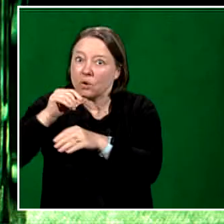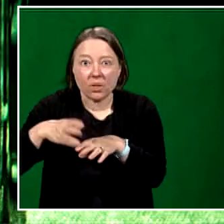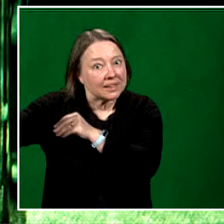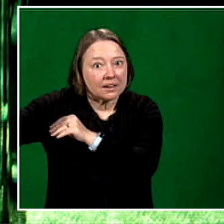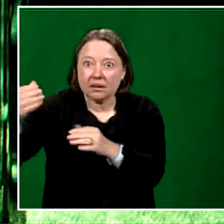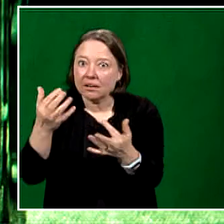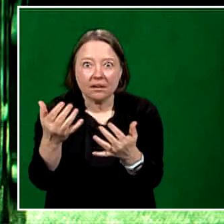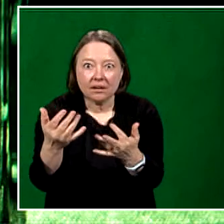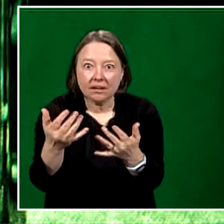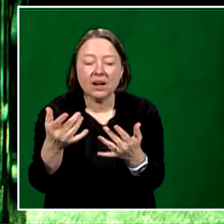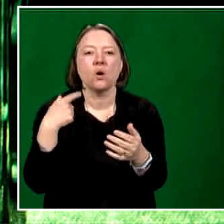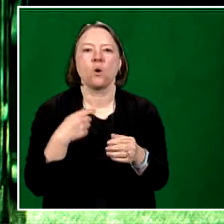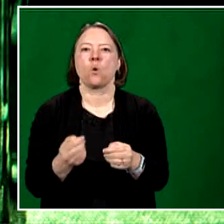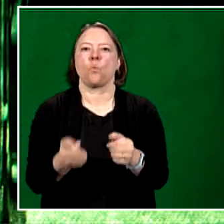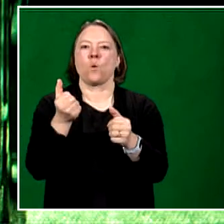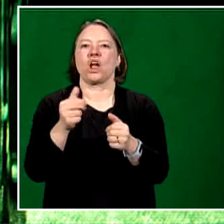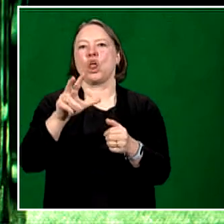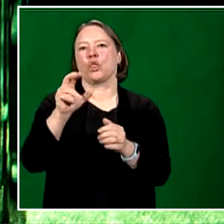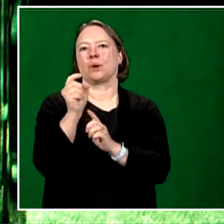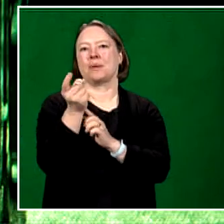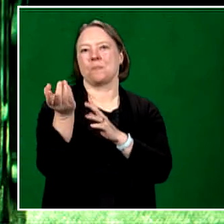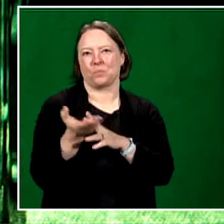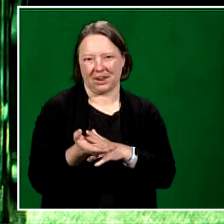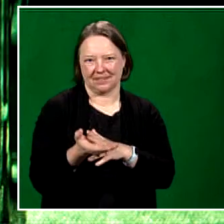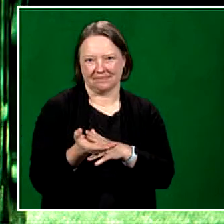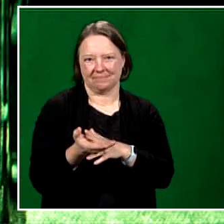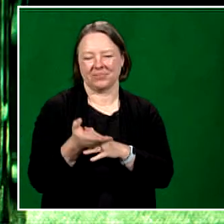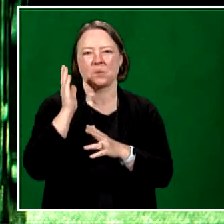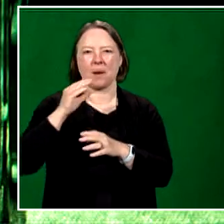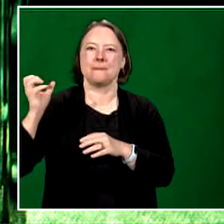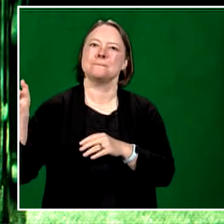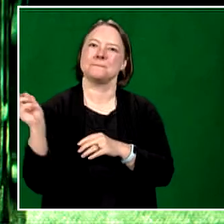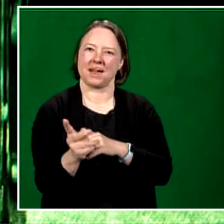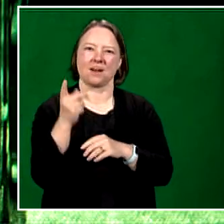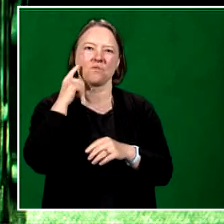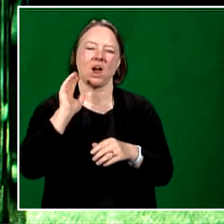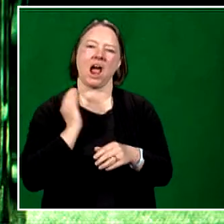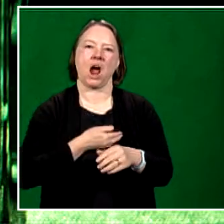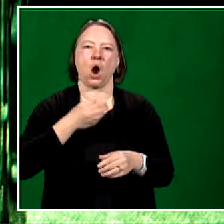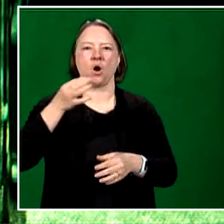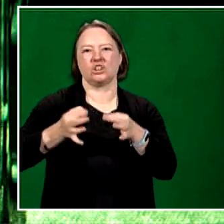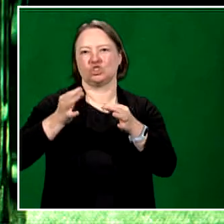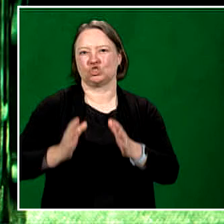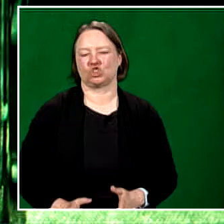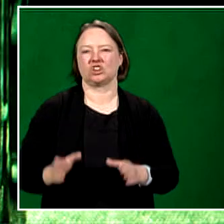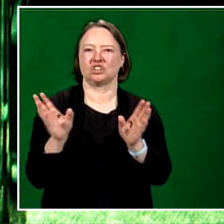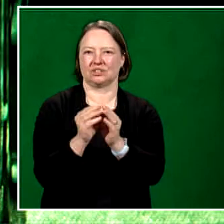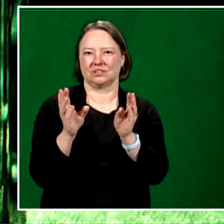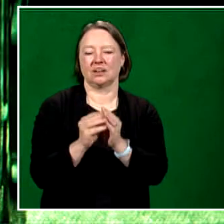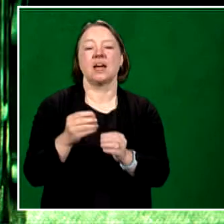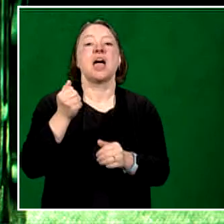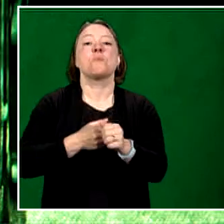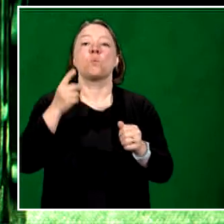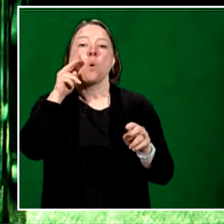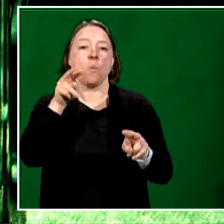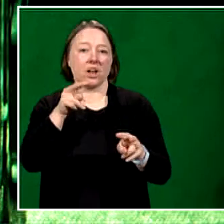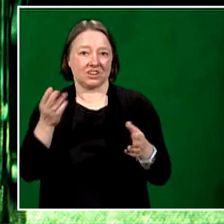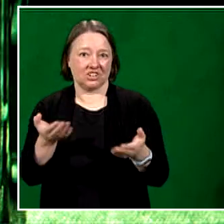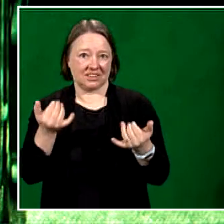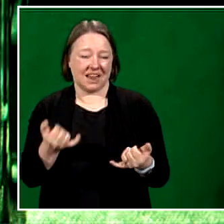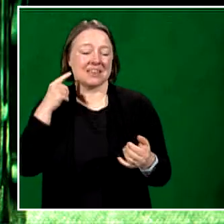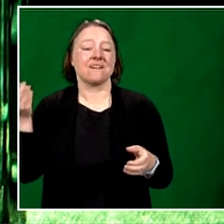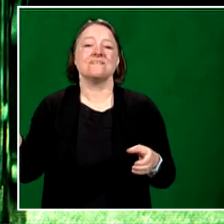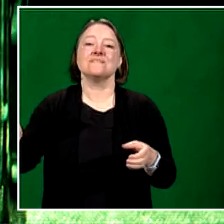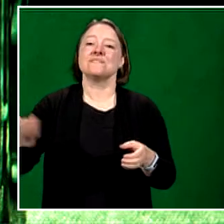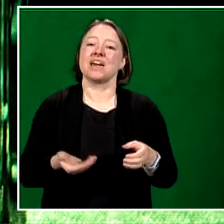anywhere just yet. We're gonna take a quick 30-minute break and come right back for our Judges Forum. Everyone watching here today is invited